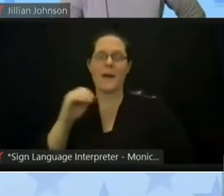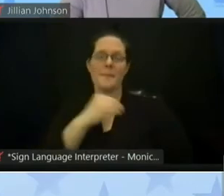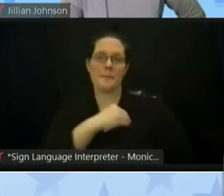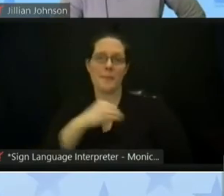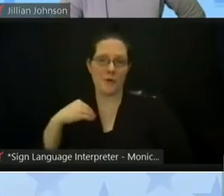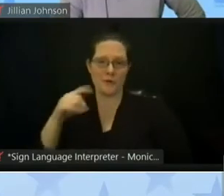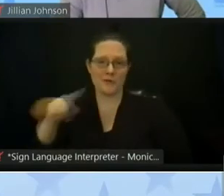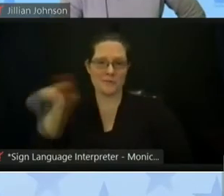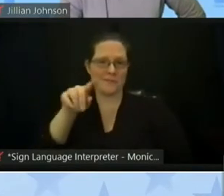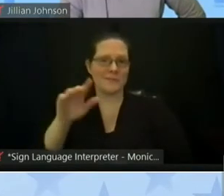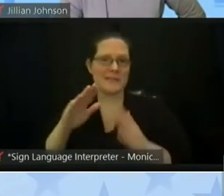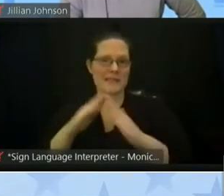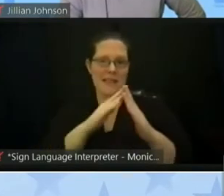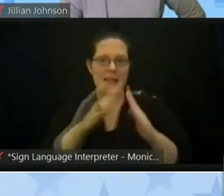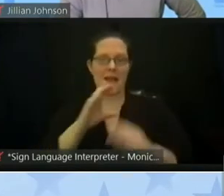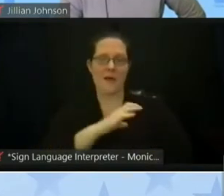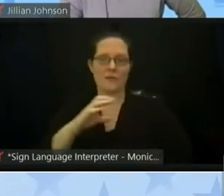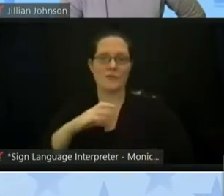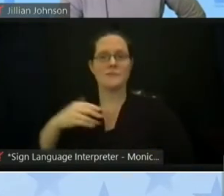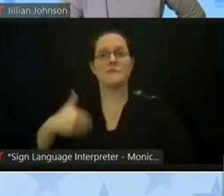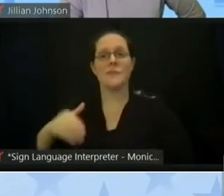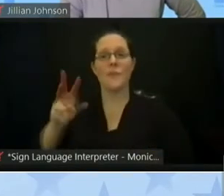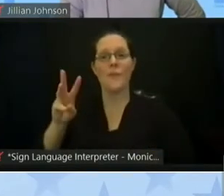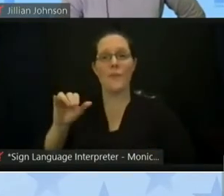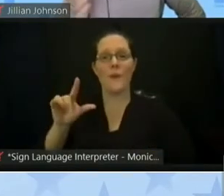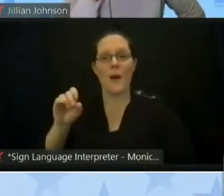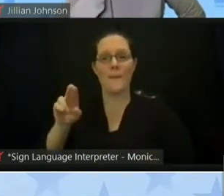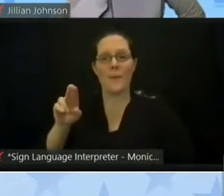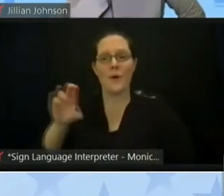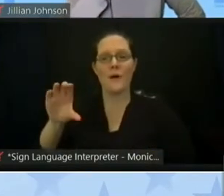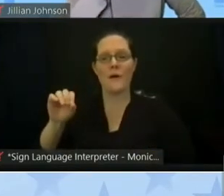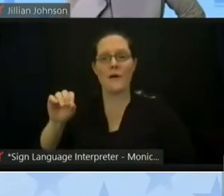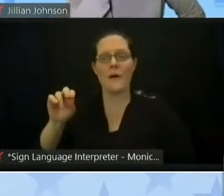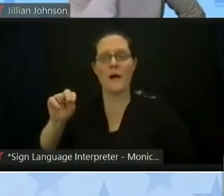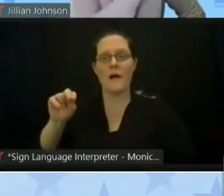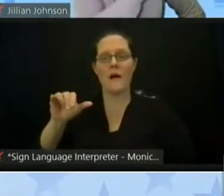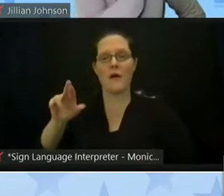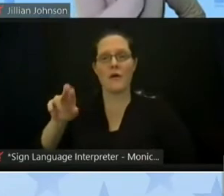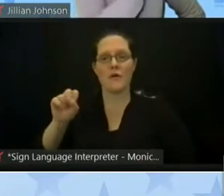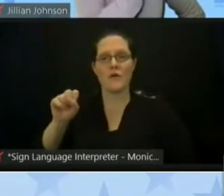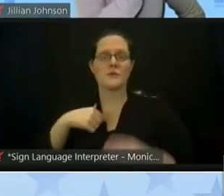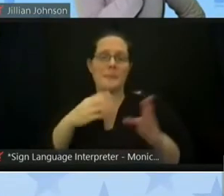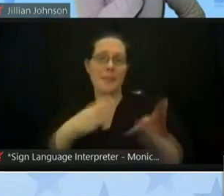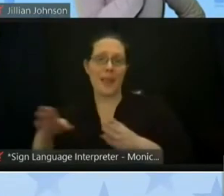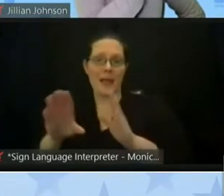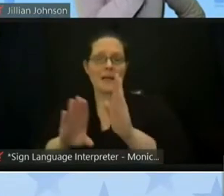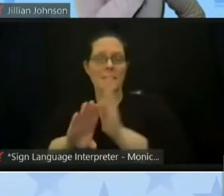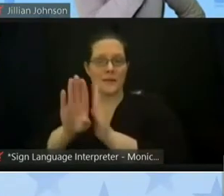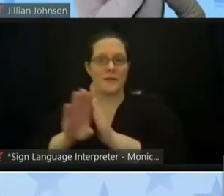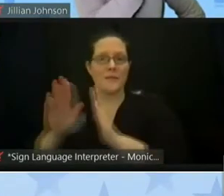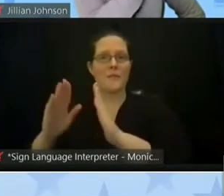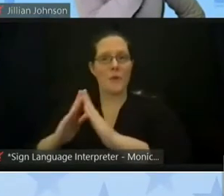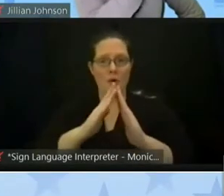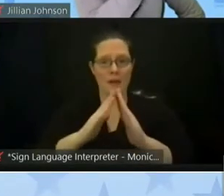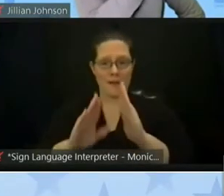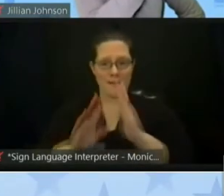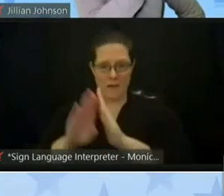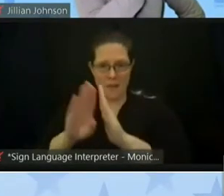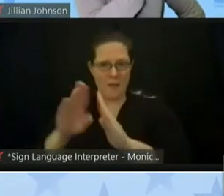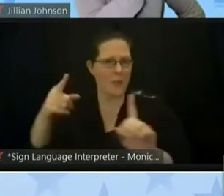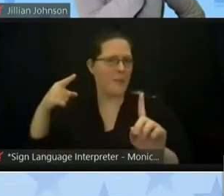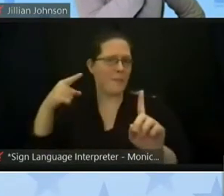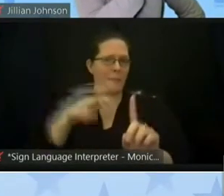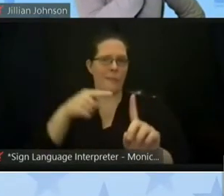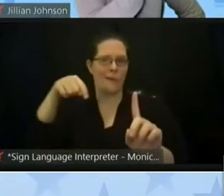Conyers, Planning and Performance Administrator in the Department of Community Development. The purpose of this